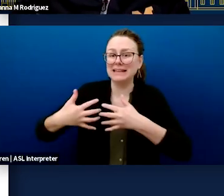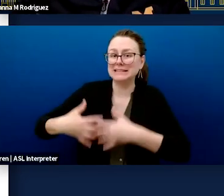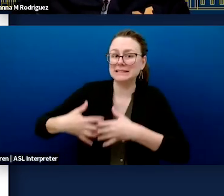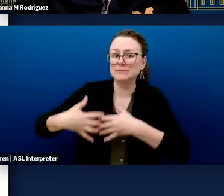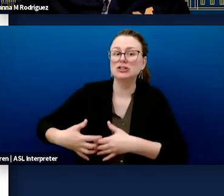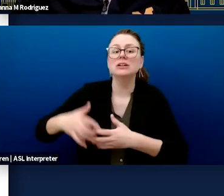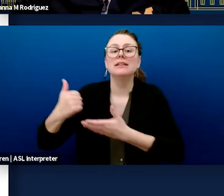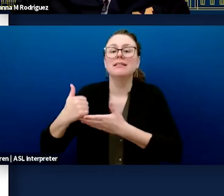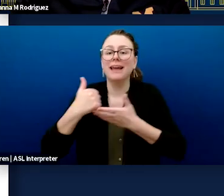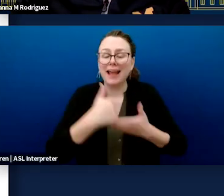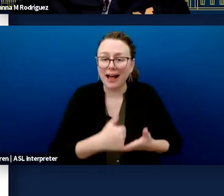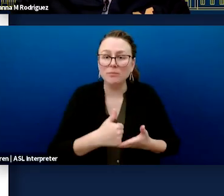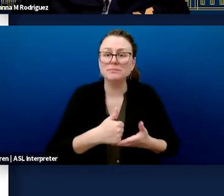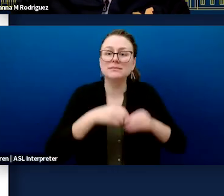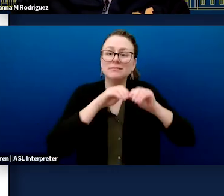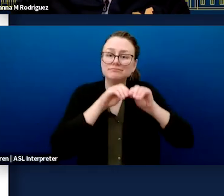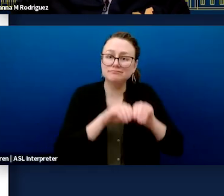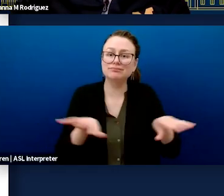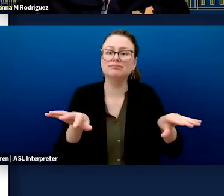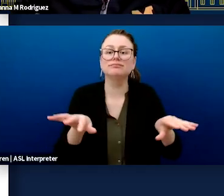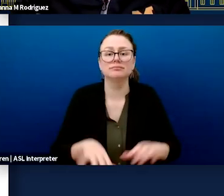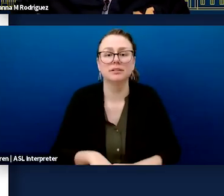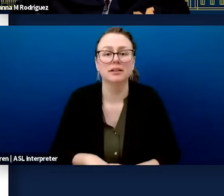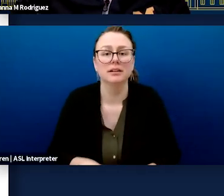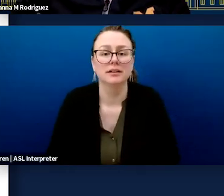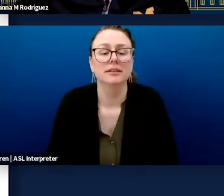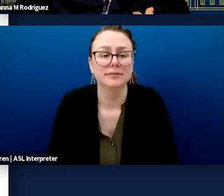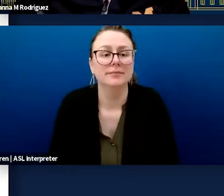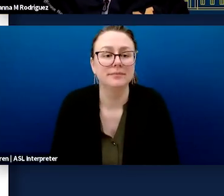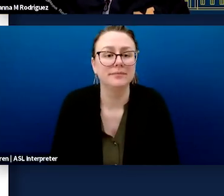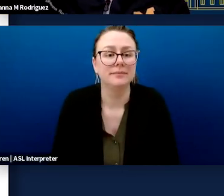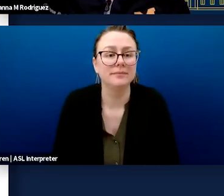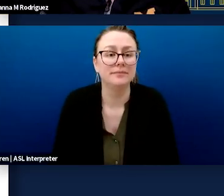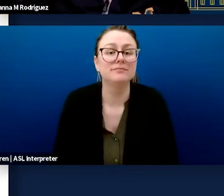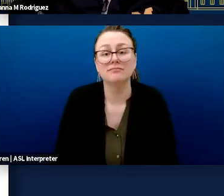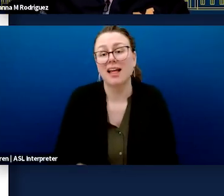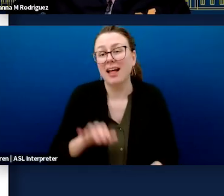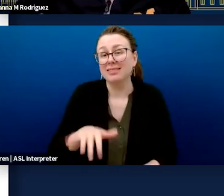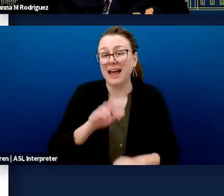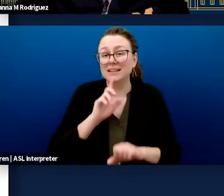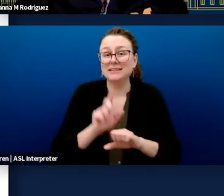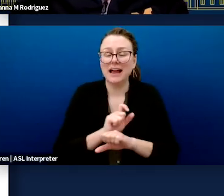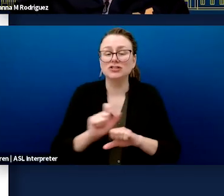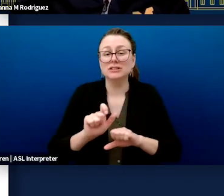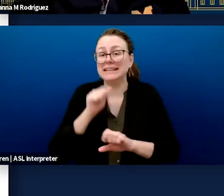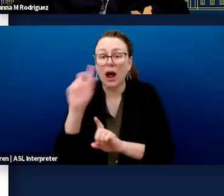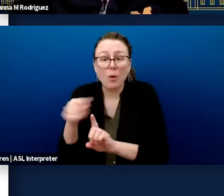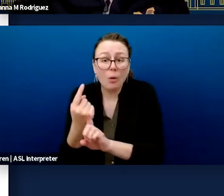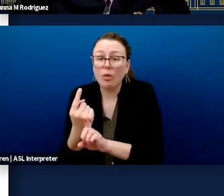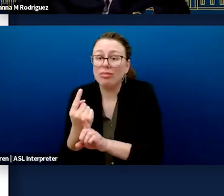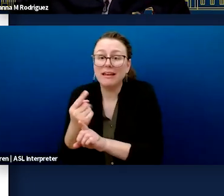help with emptying the rectum and actually the final portion of